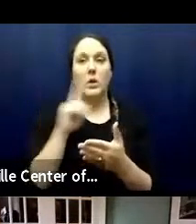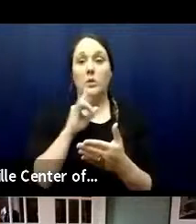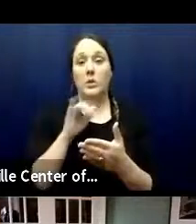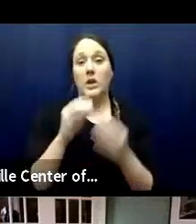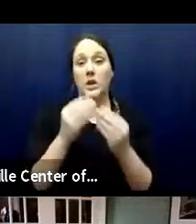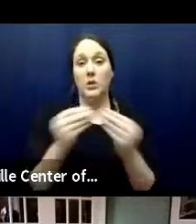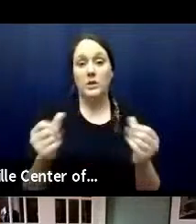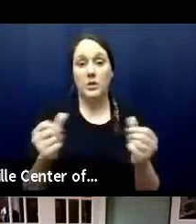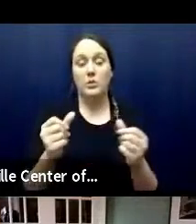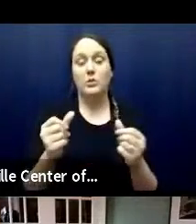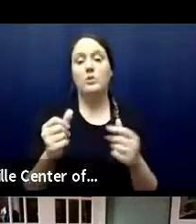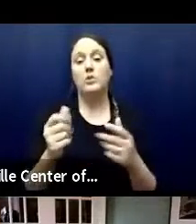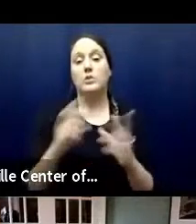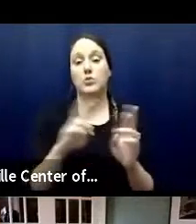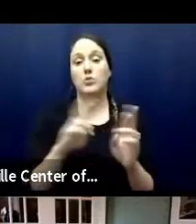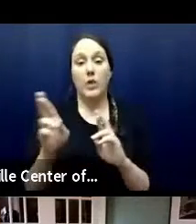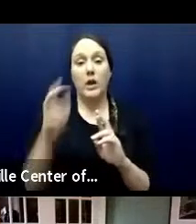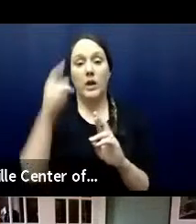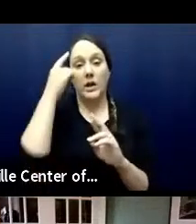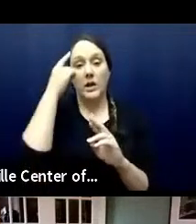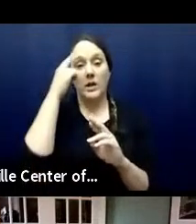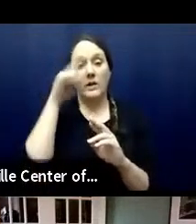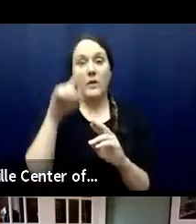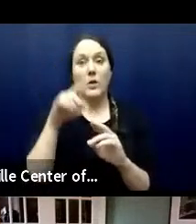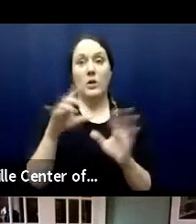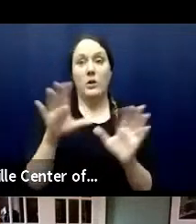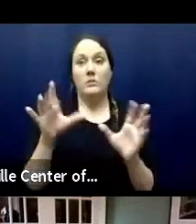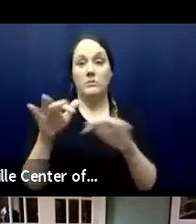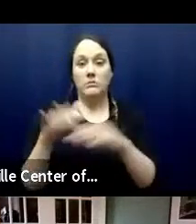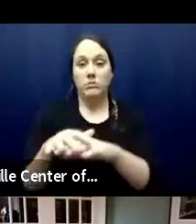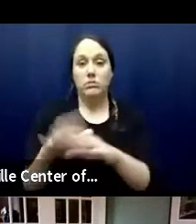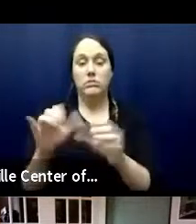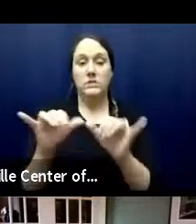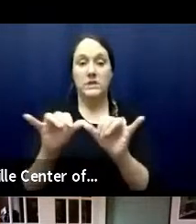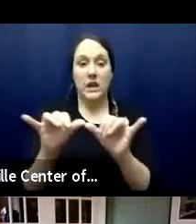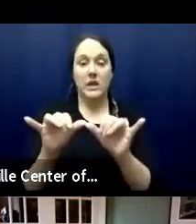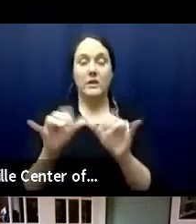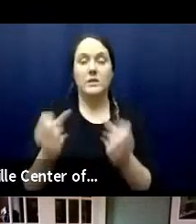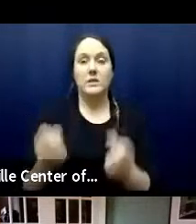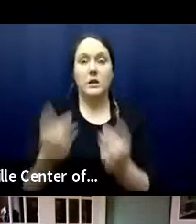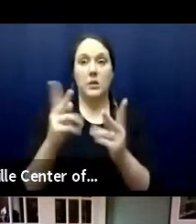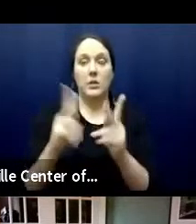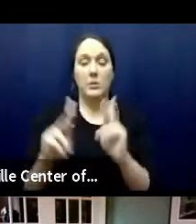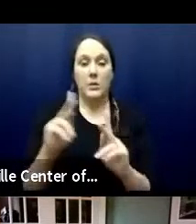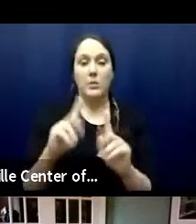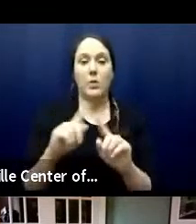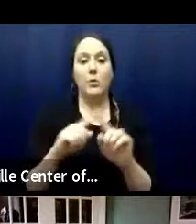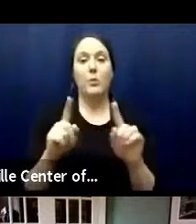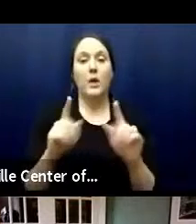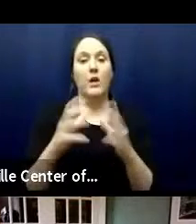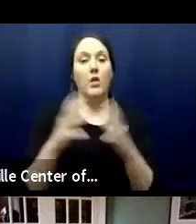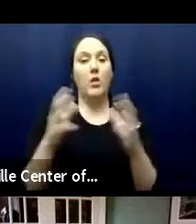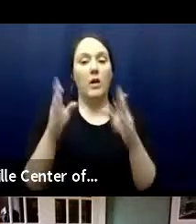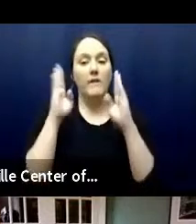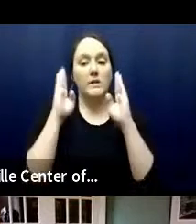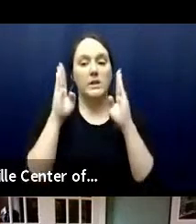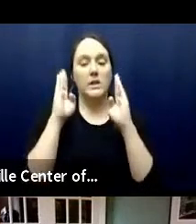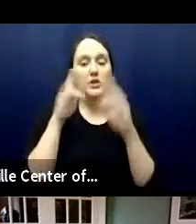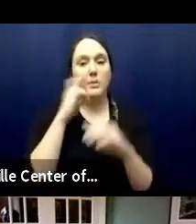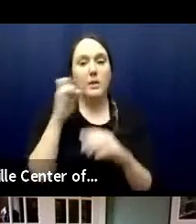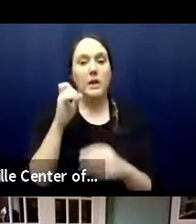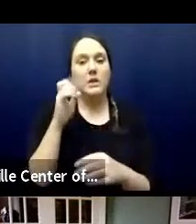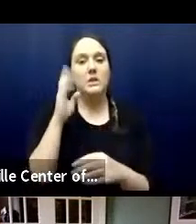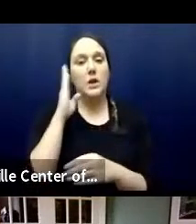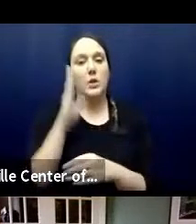that was ready related to gathering size. But the idea was it got a lot of attention in part because it was going to